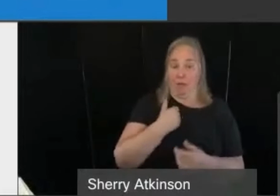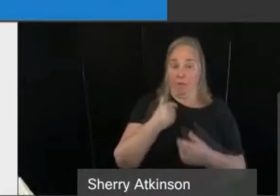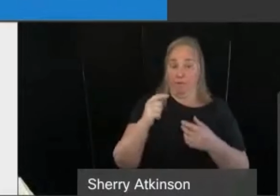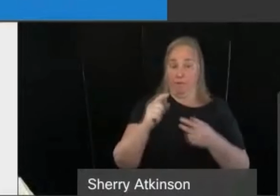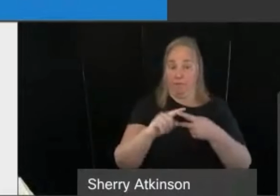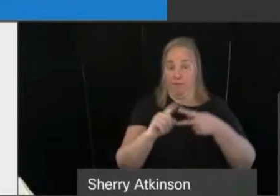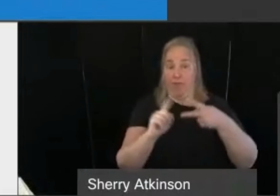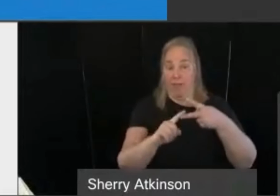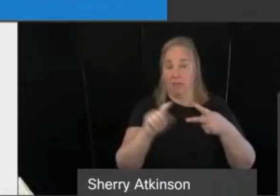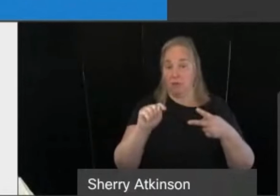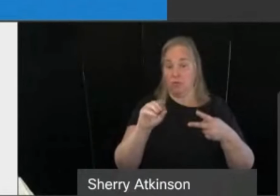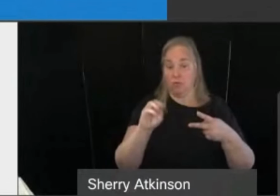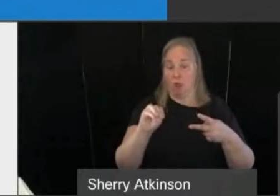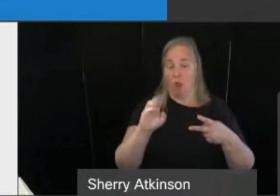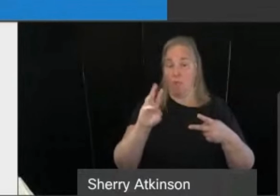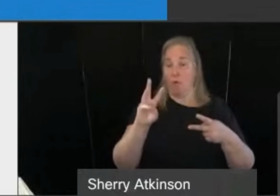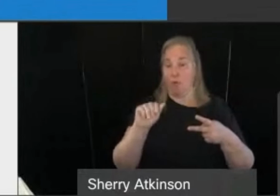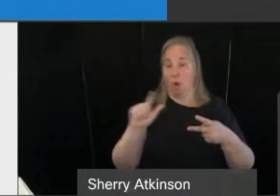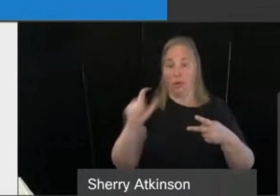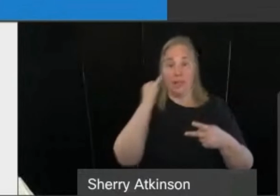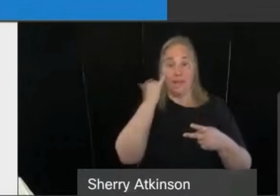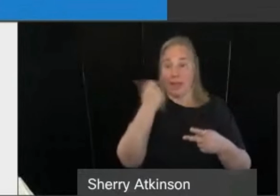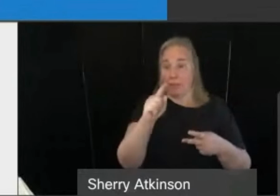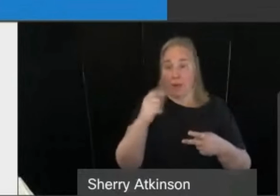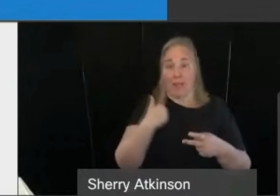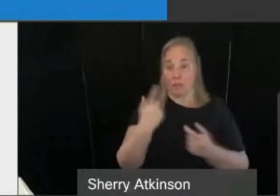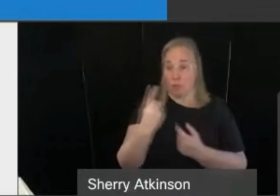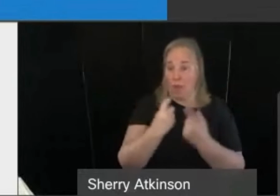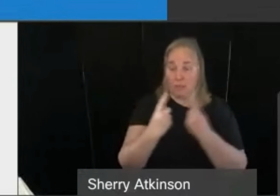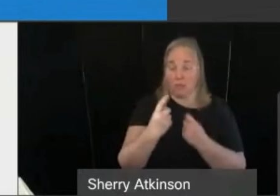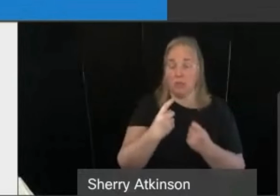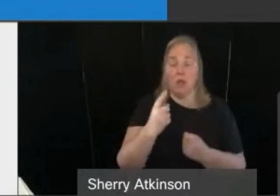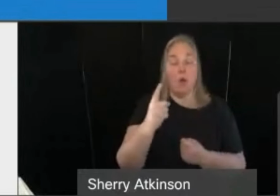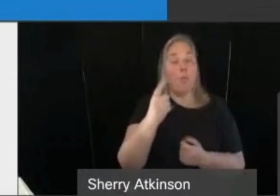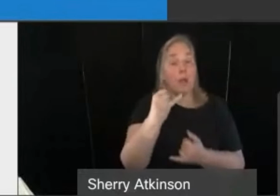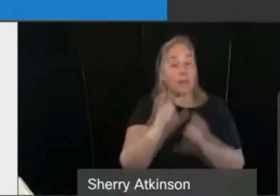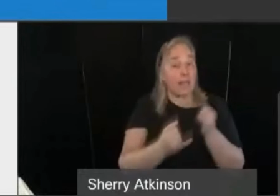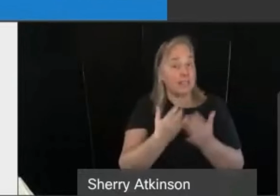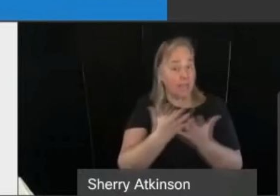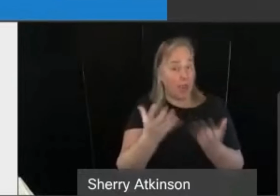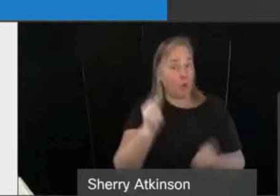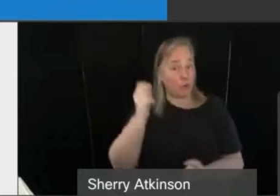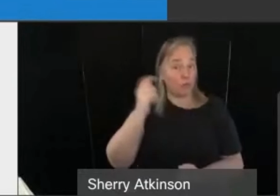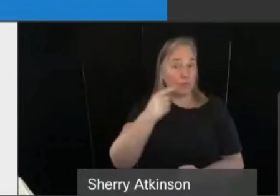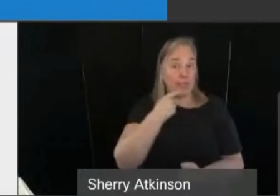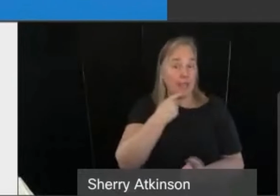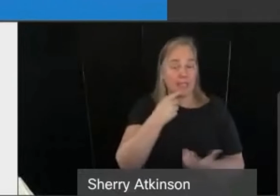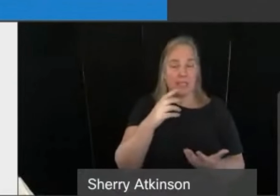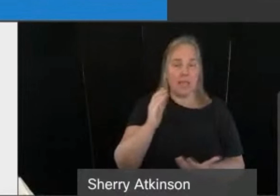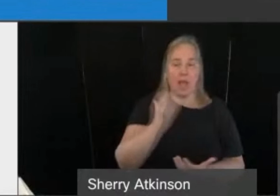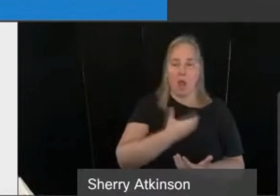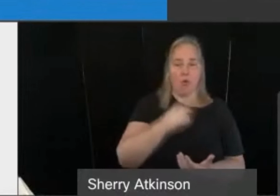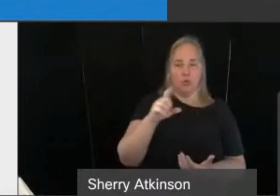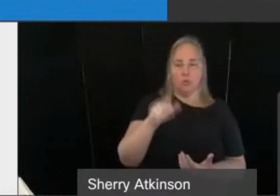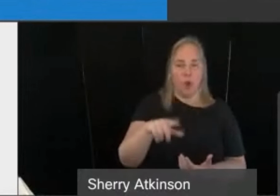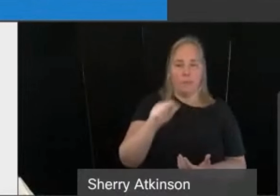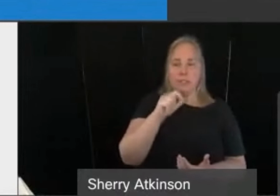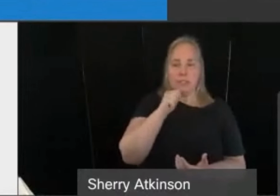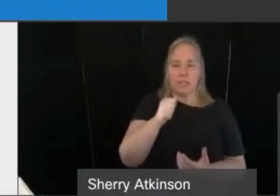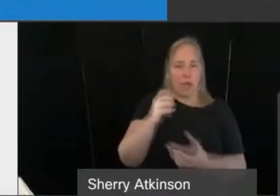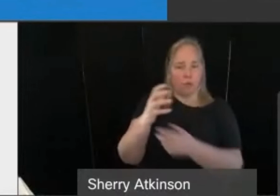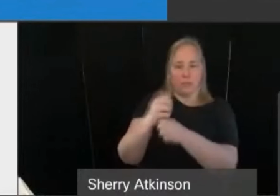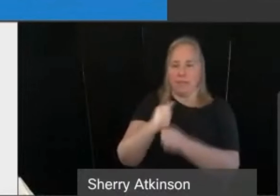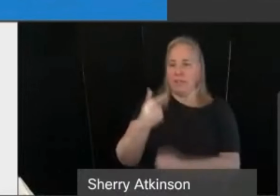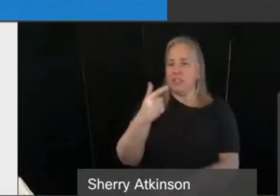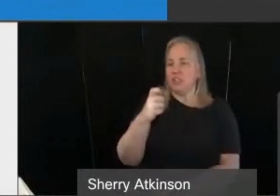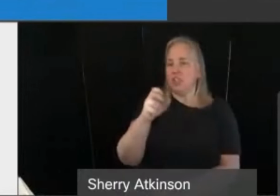this. And at this time, I'll last thing I want to say is the department does not receive any general funds. So